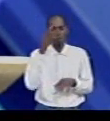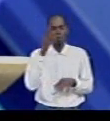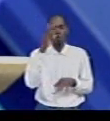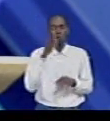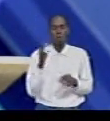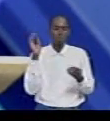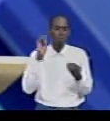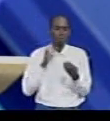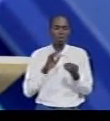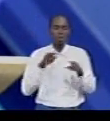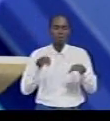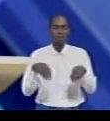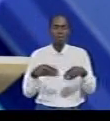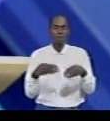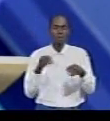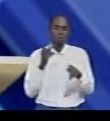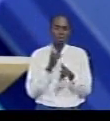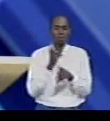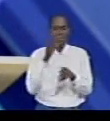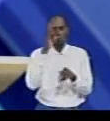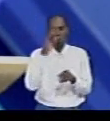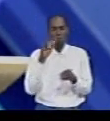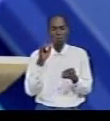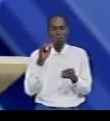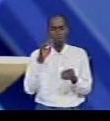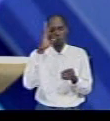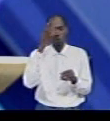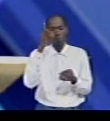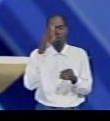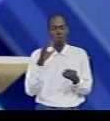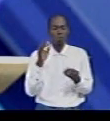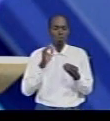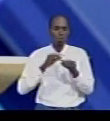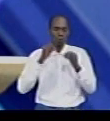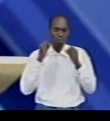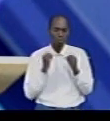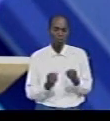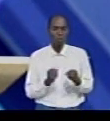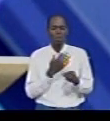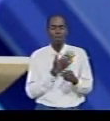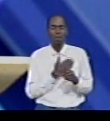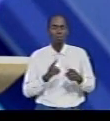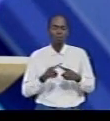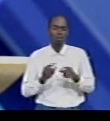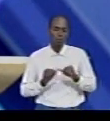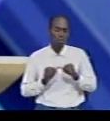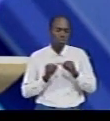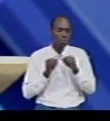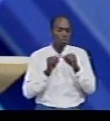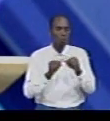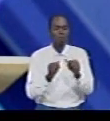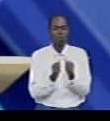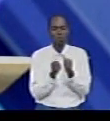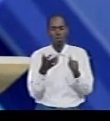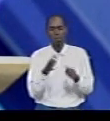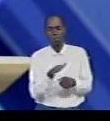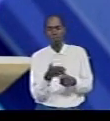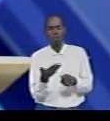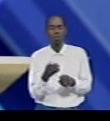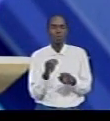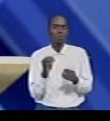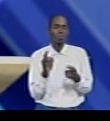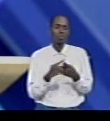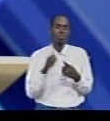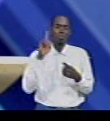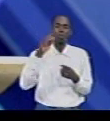standing strong and steadfast in this truth, courageously, uncompromisingly, to your praise and